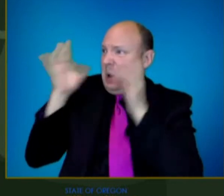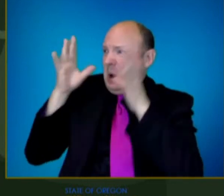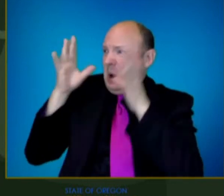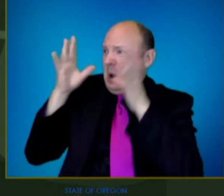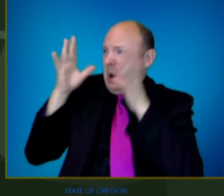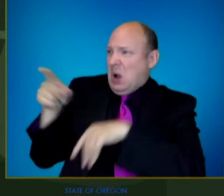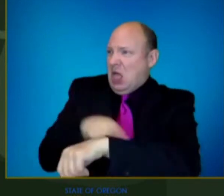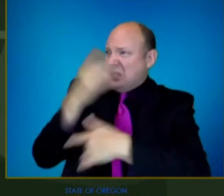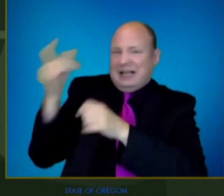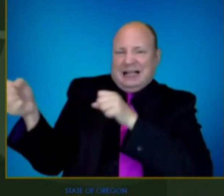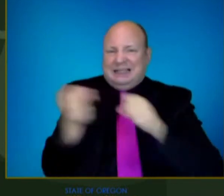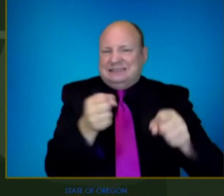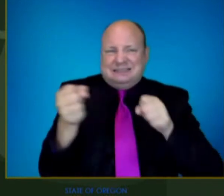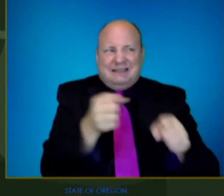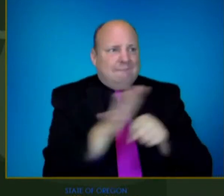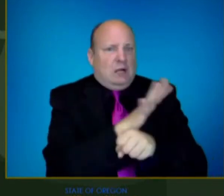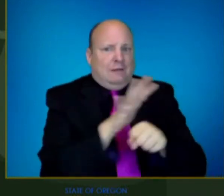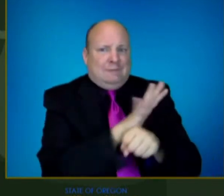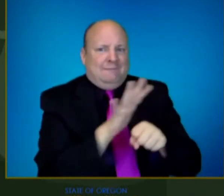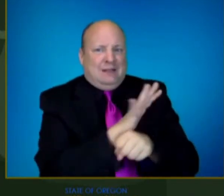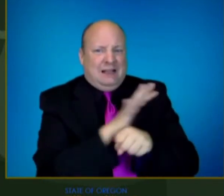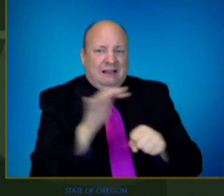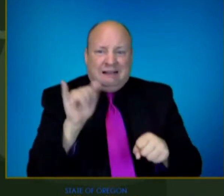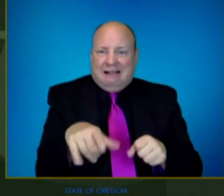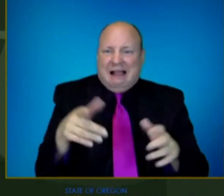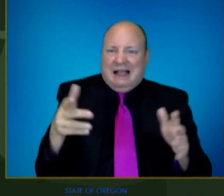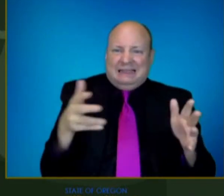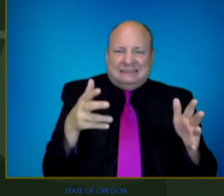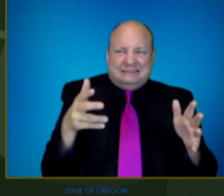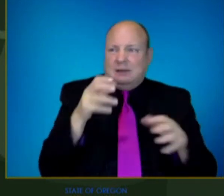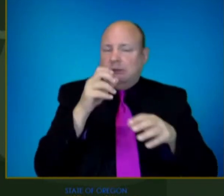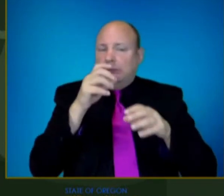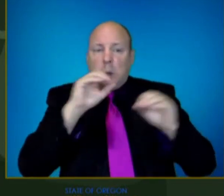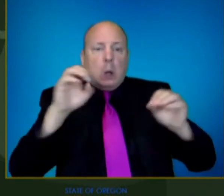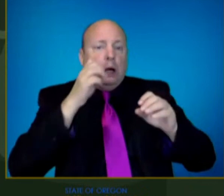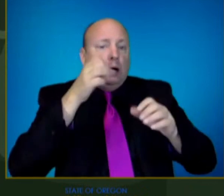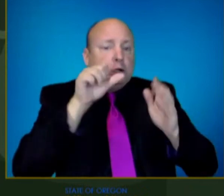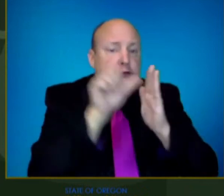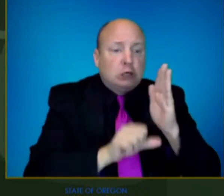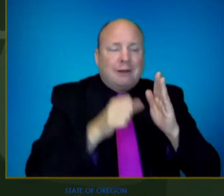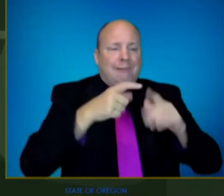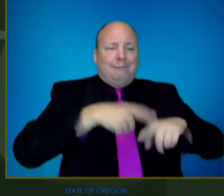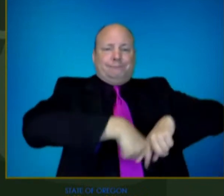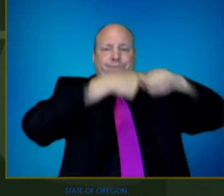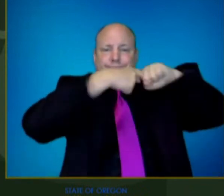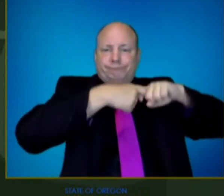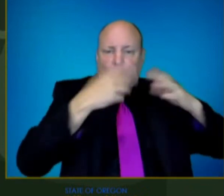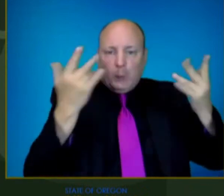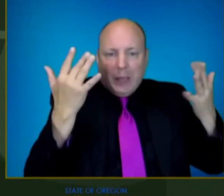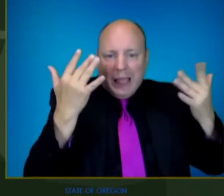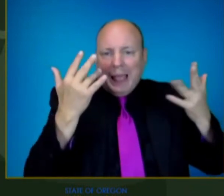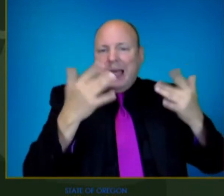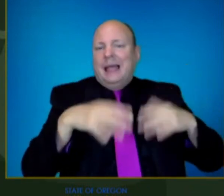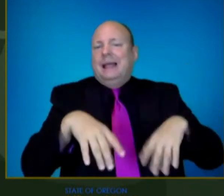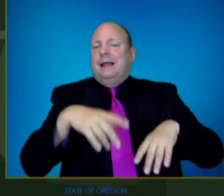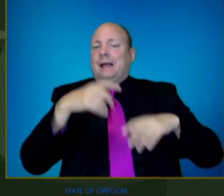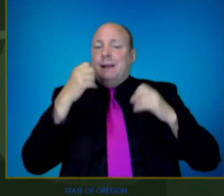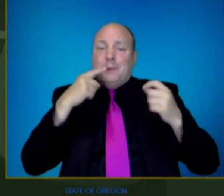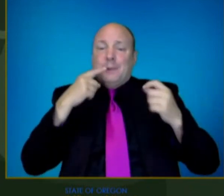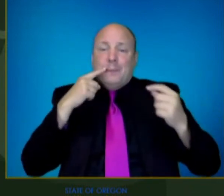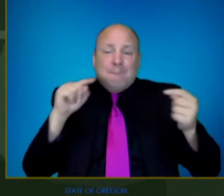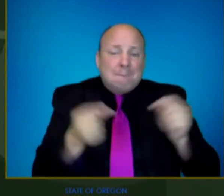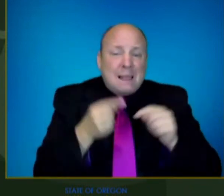procedures that people need, but hospitals can safely delay. For people living each day in pain, with limited mobility or a need